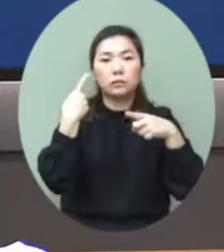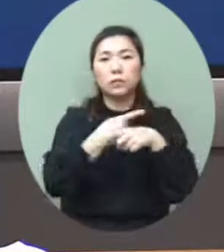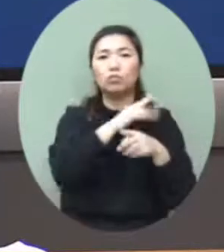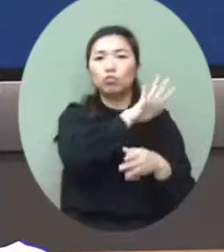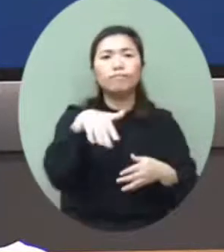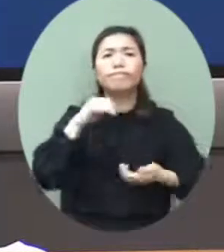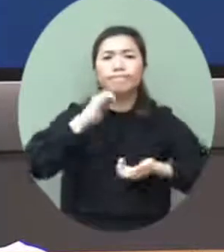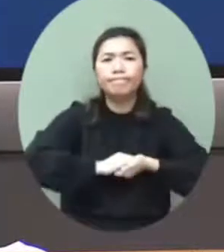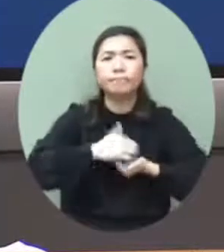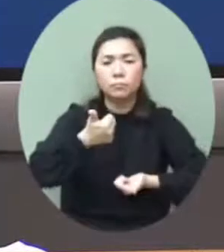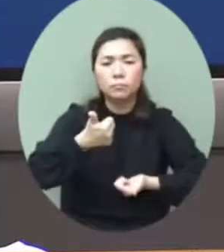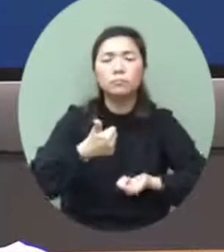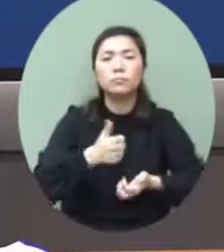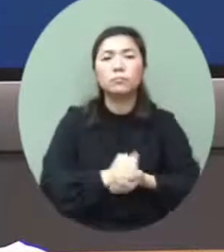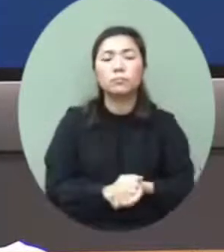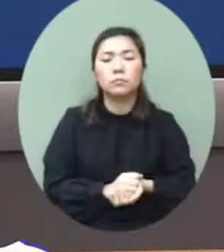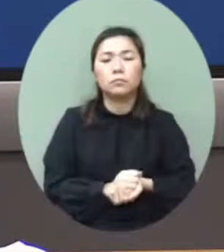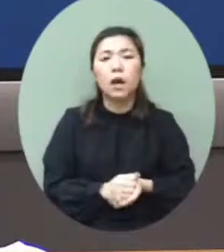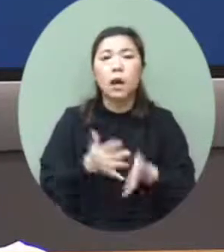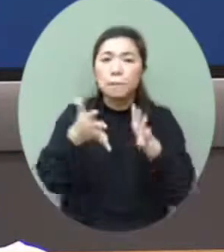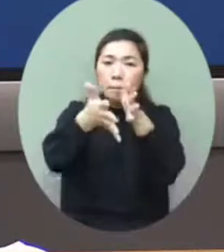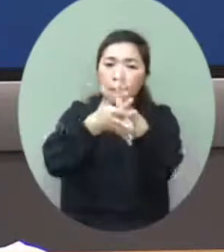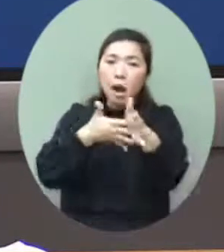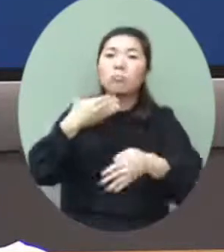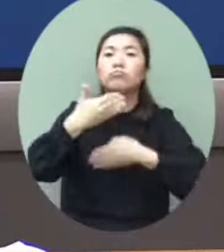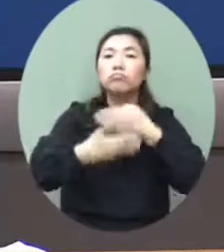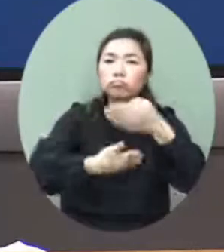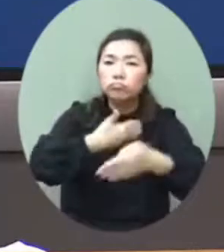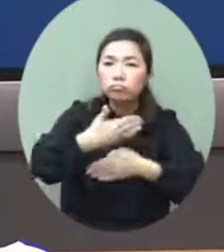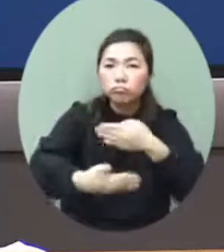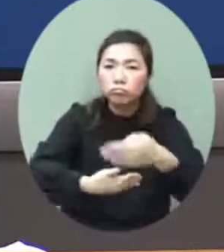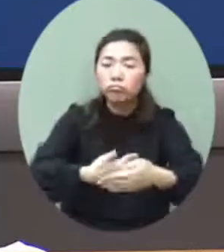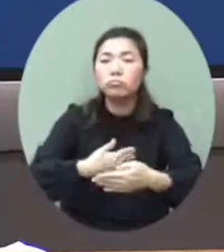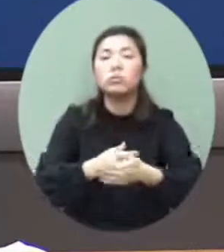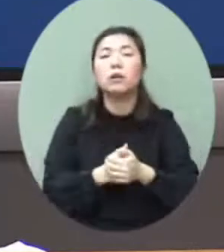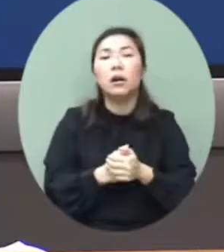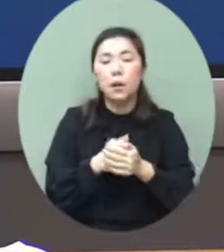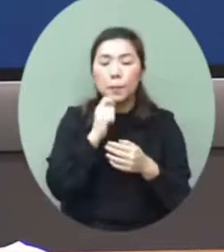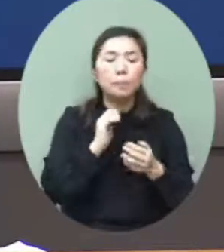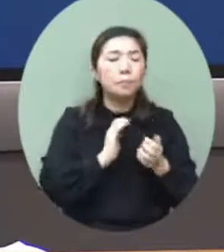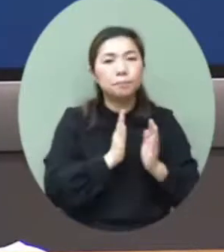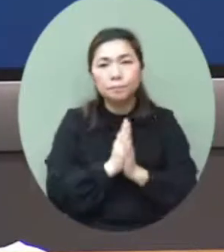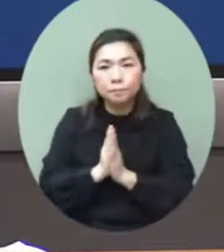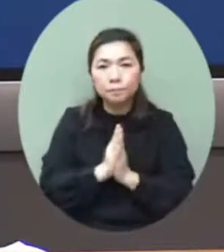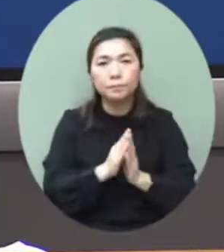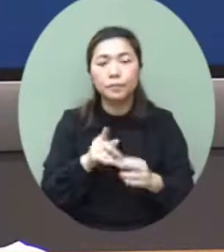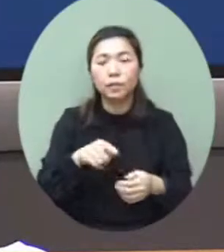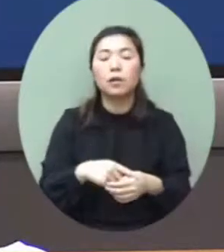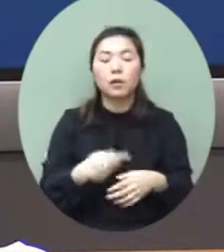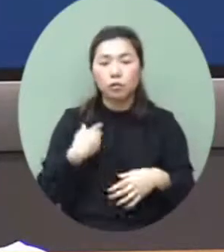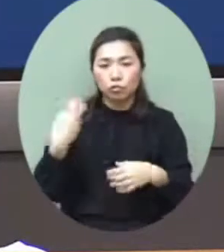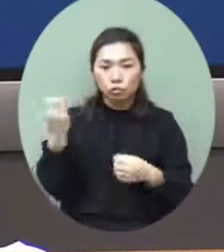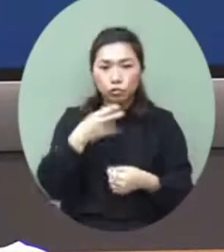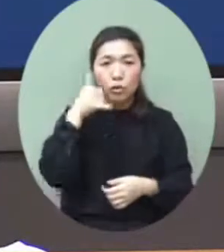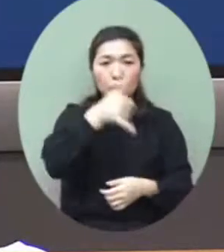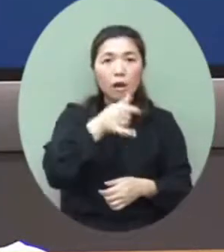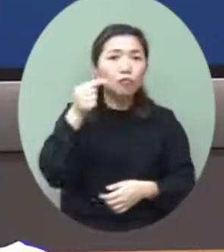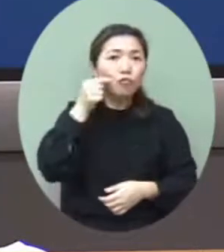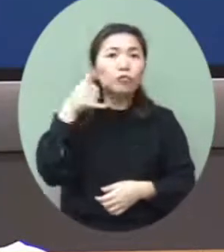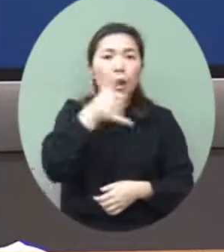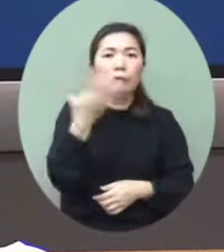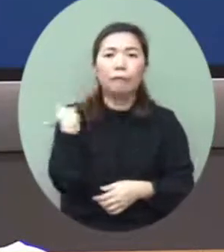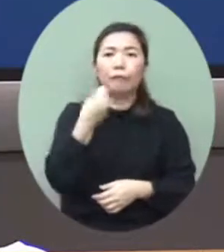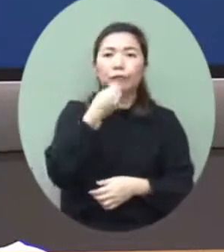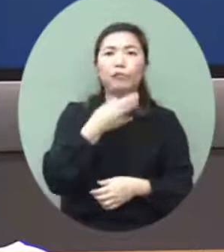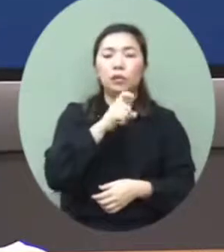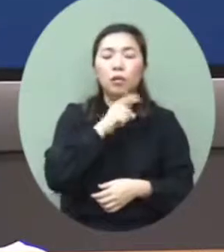But so far, most residents subject to RTDs were cooperative, and they